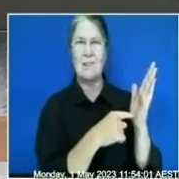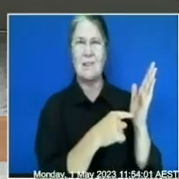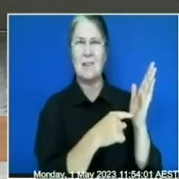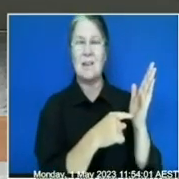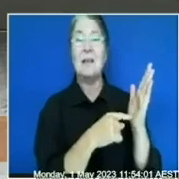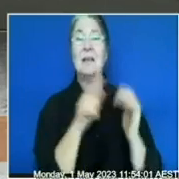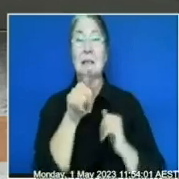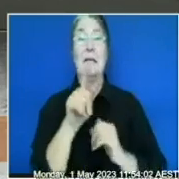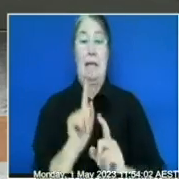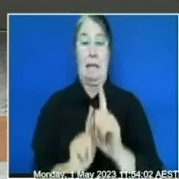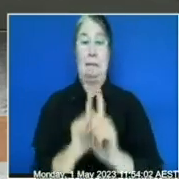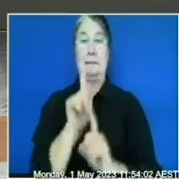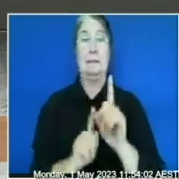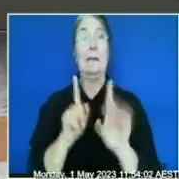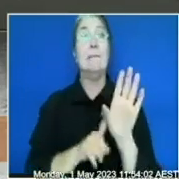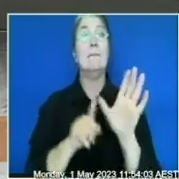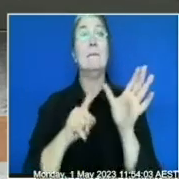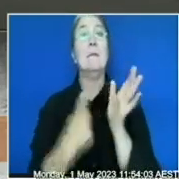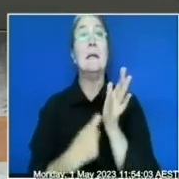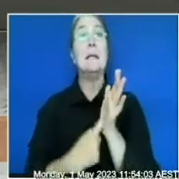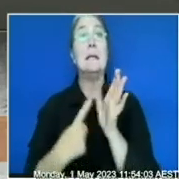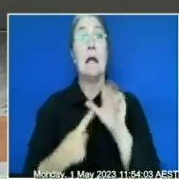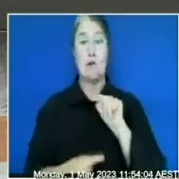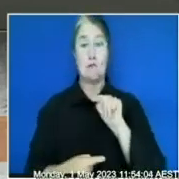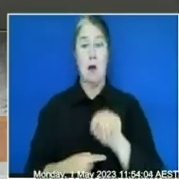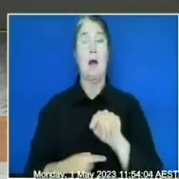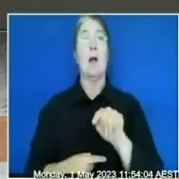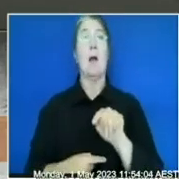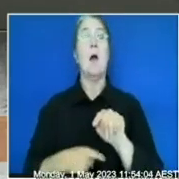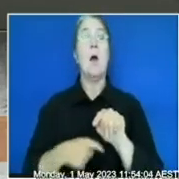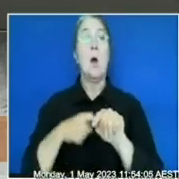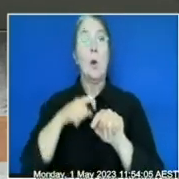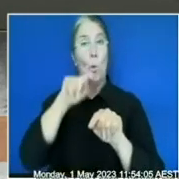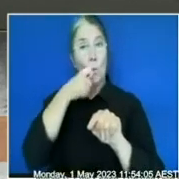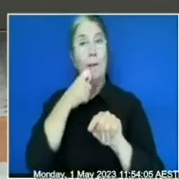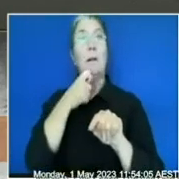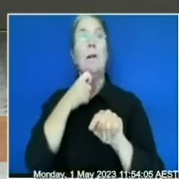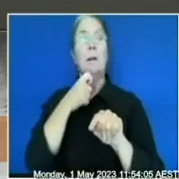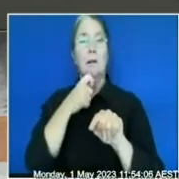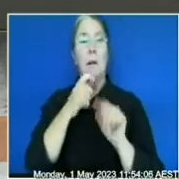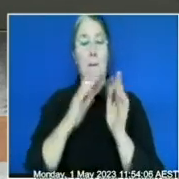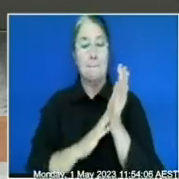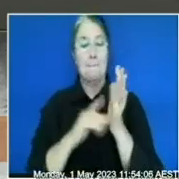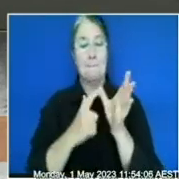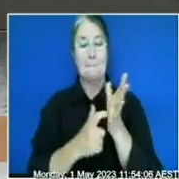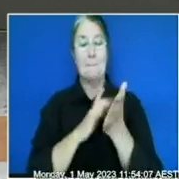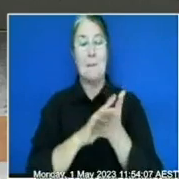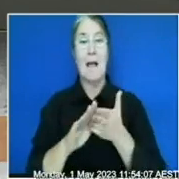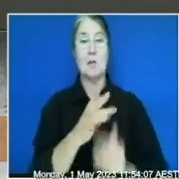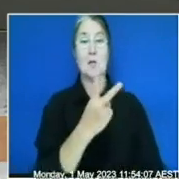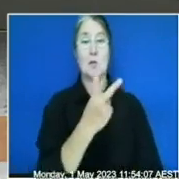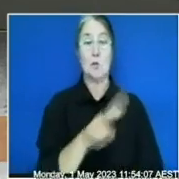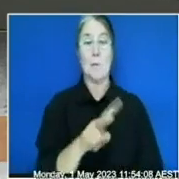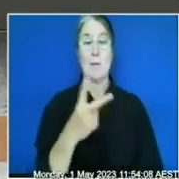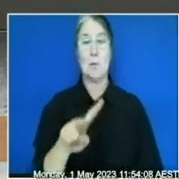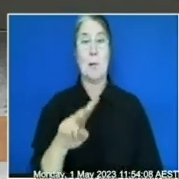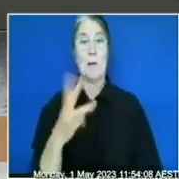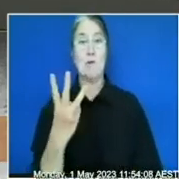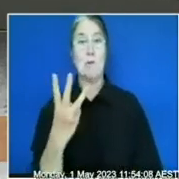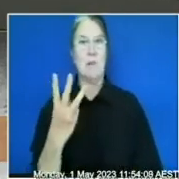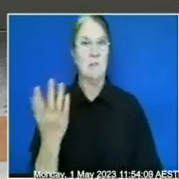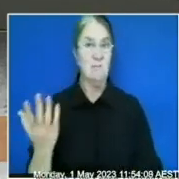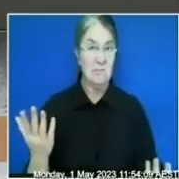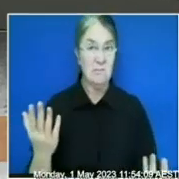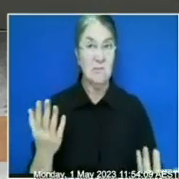2023. What's the status of that now? Yeah, that site's fully operational. So at that stage we did have Dadi Manwaro operating, but we were still waiting on the